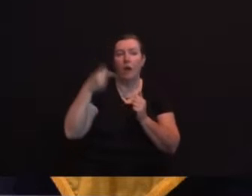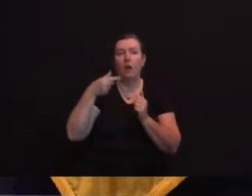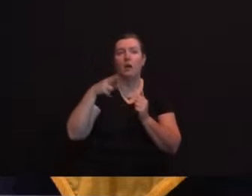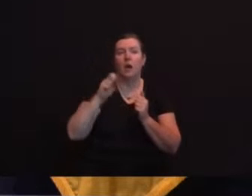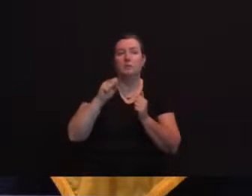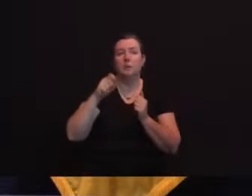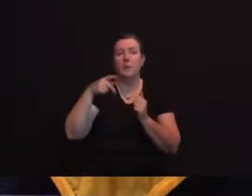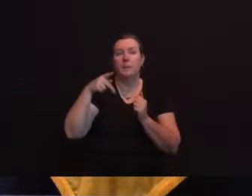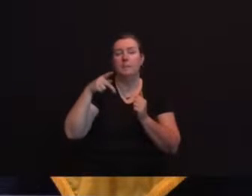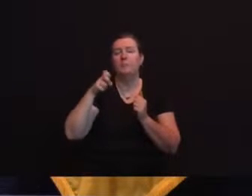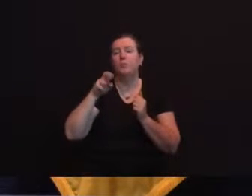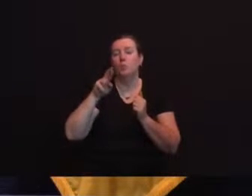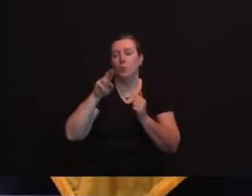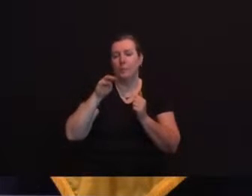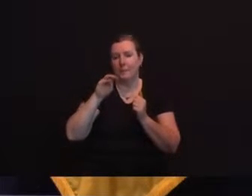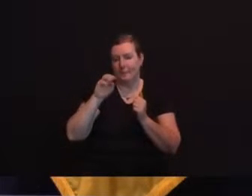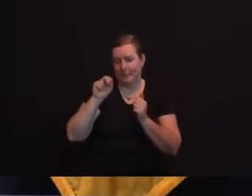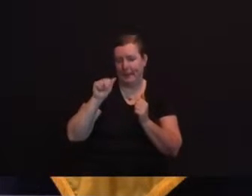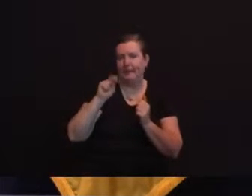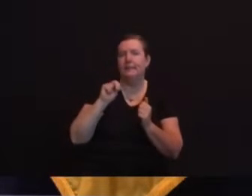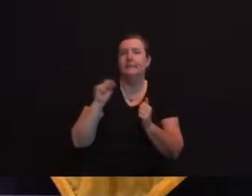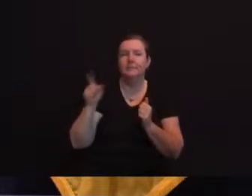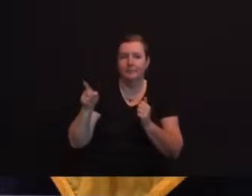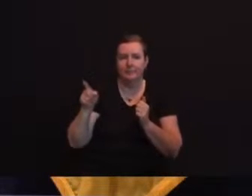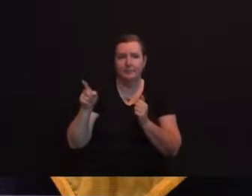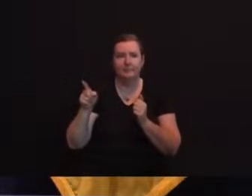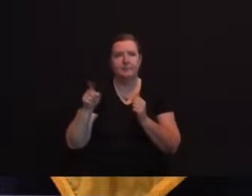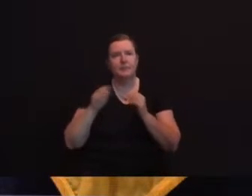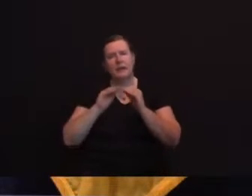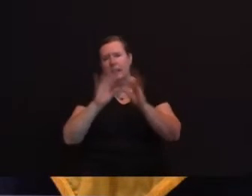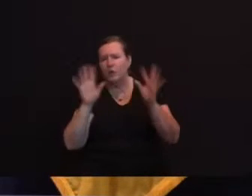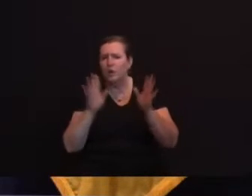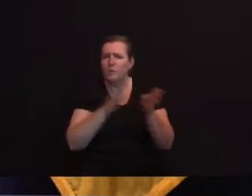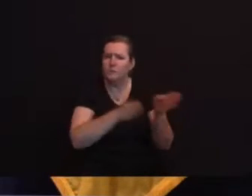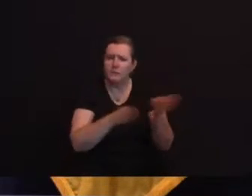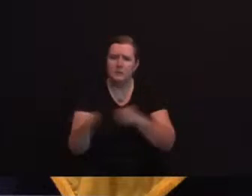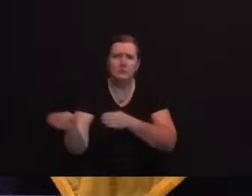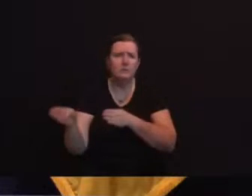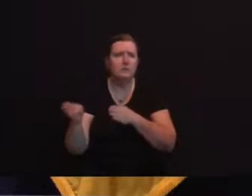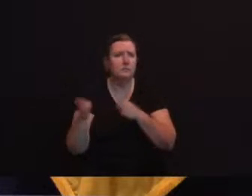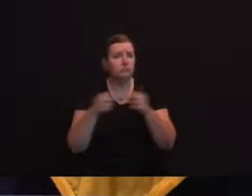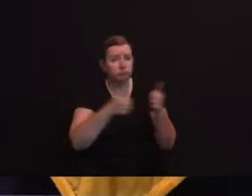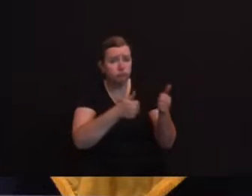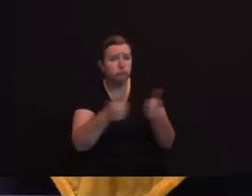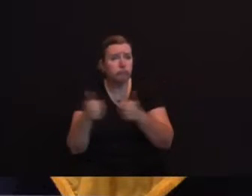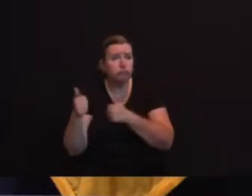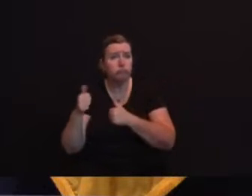as the distribution plan may be, we need the feds.